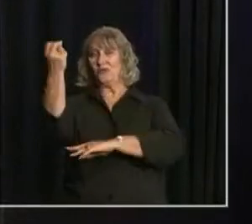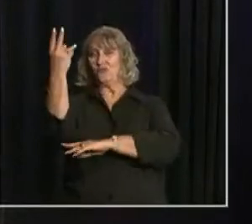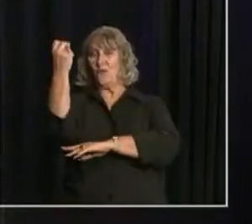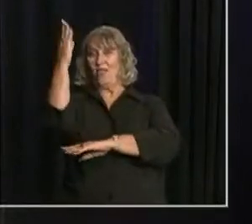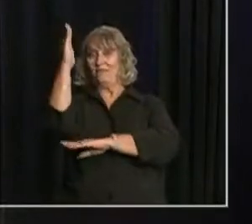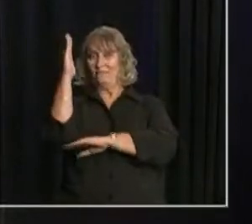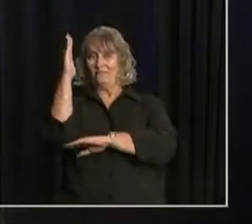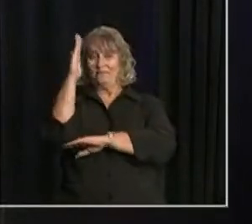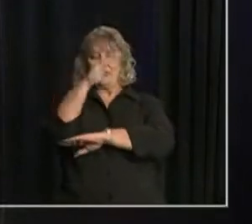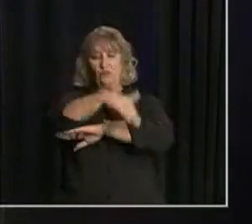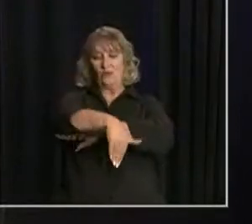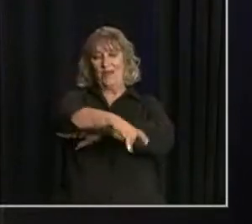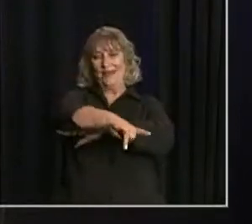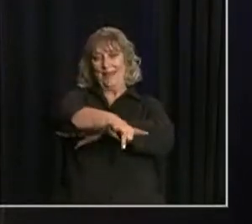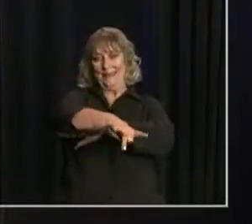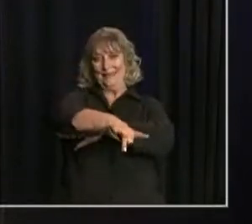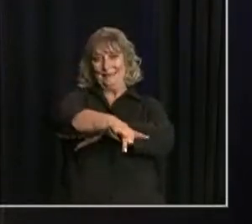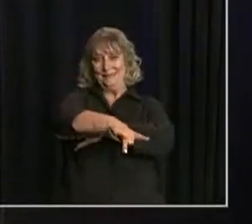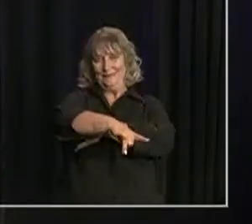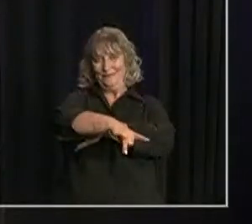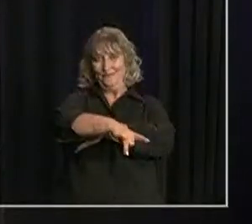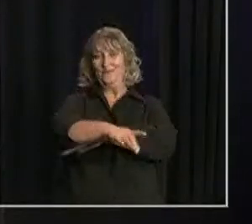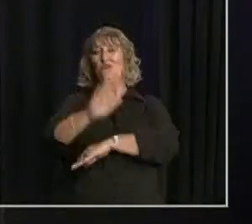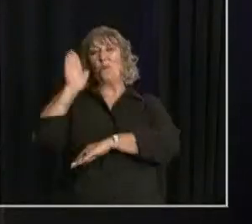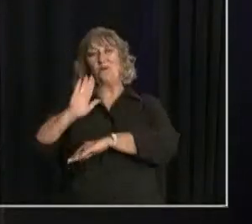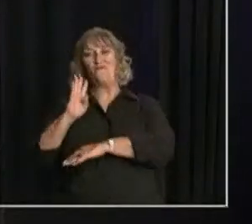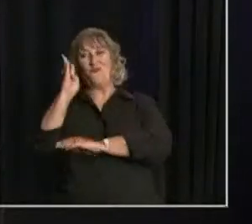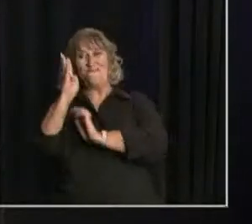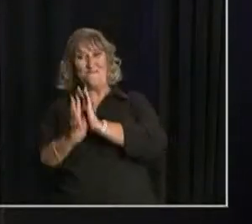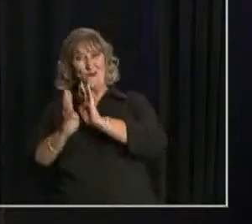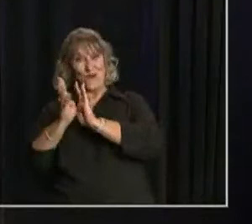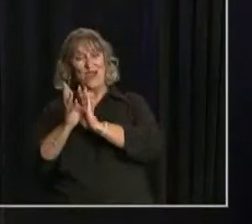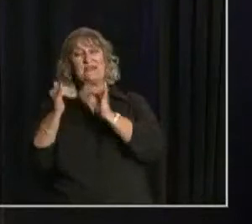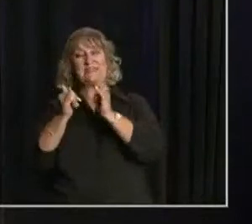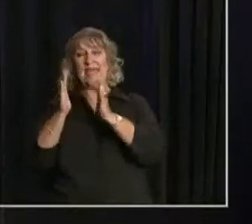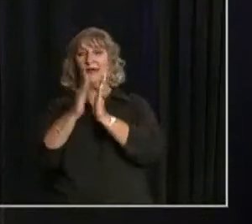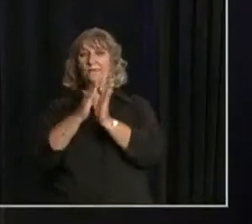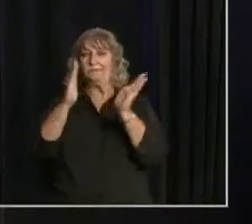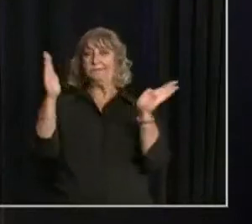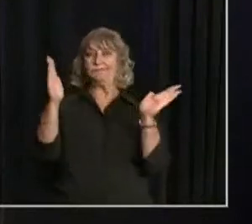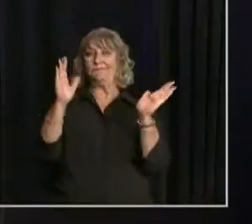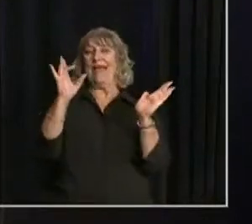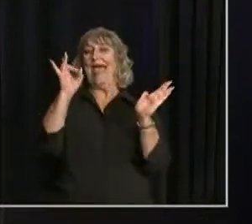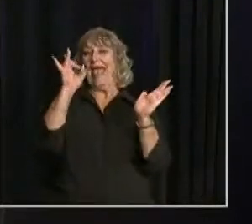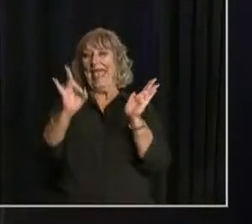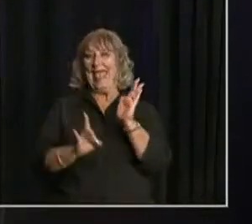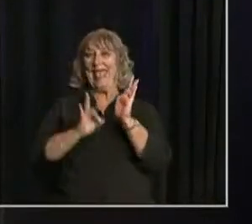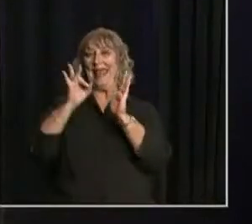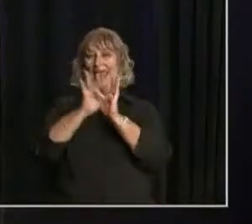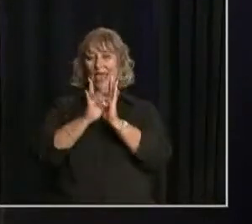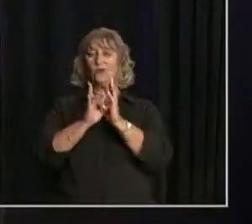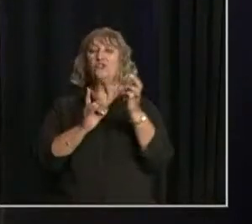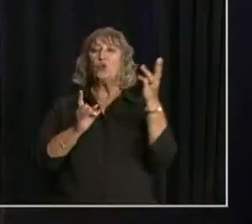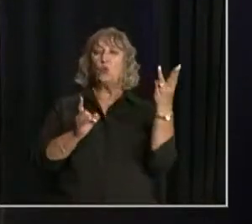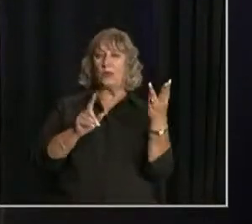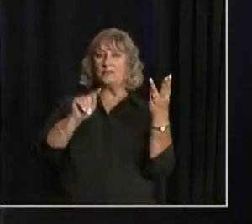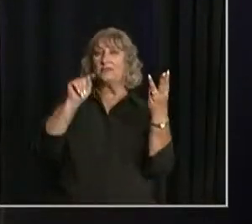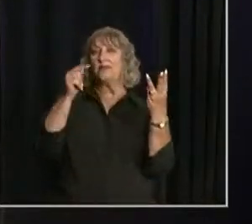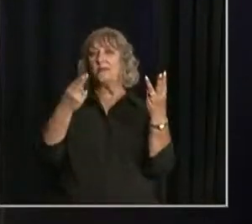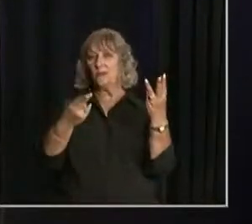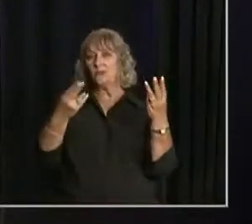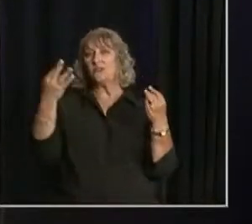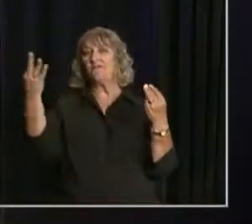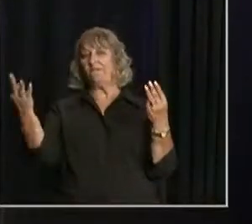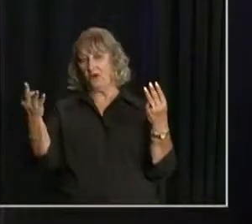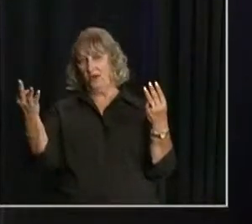So we've doubled the number of hours. Instead of a 4-hour slot, we now have an 8-hour window, Wednesday, Thursday, Friday, each week. So